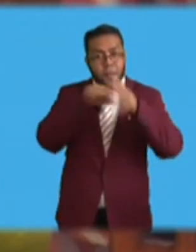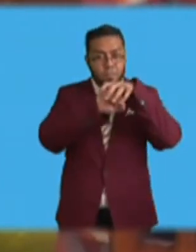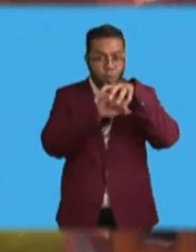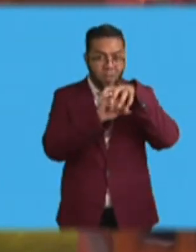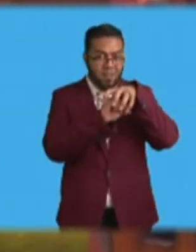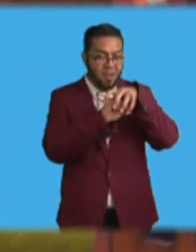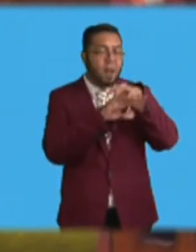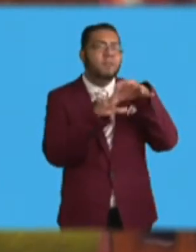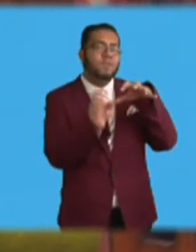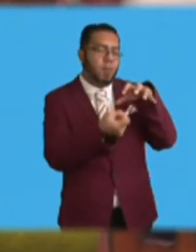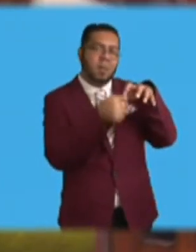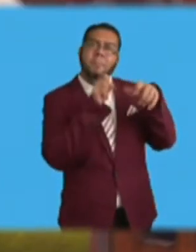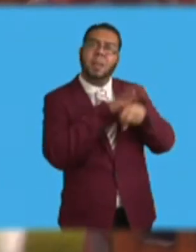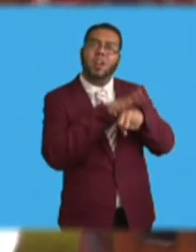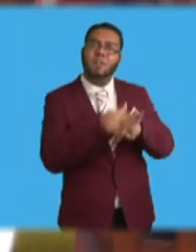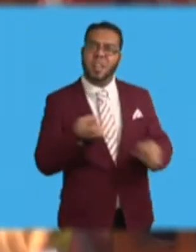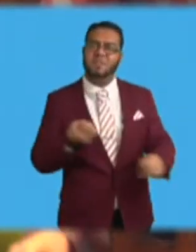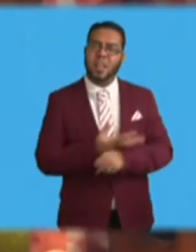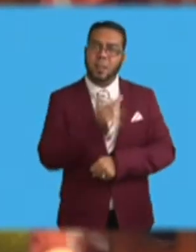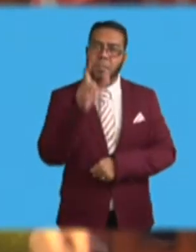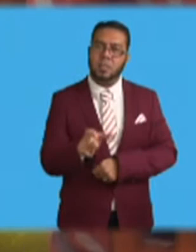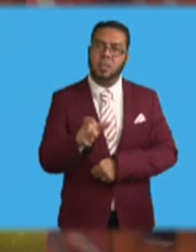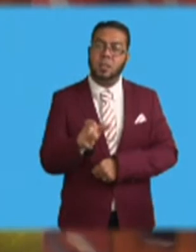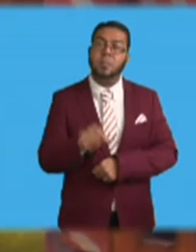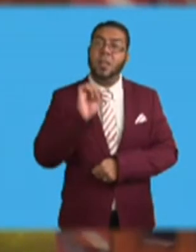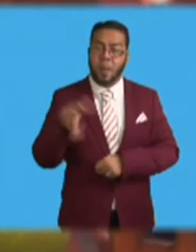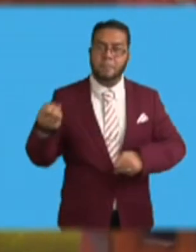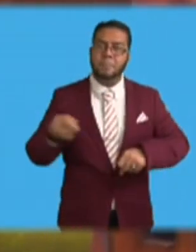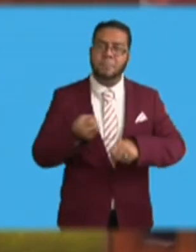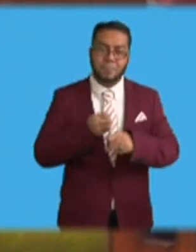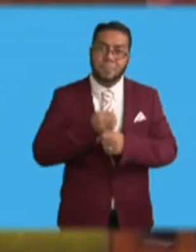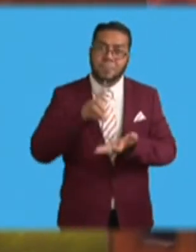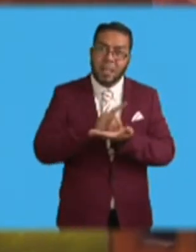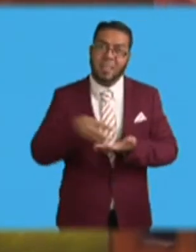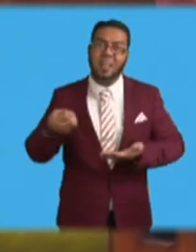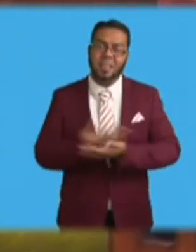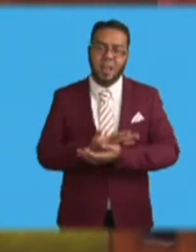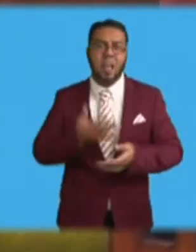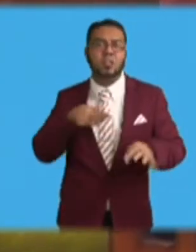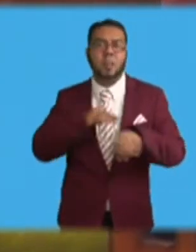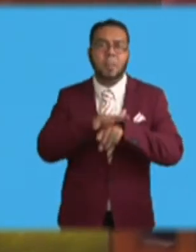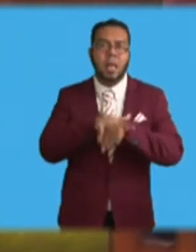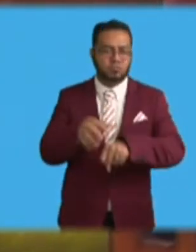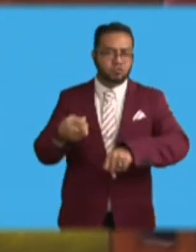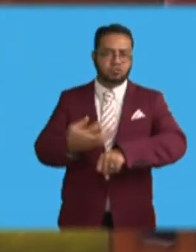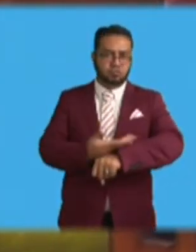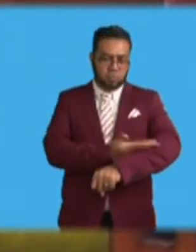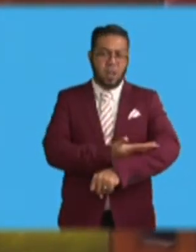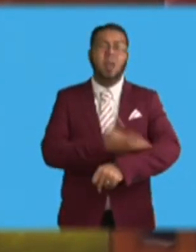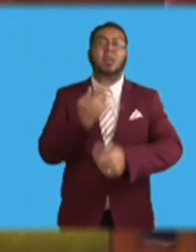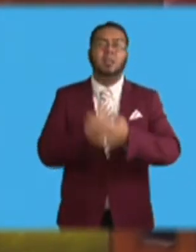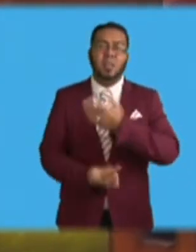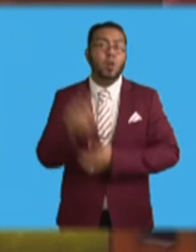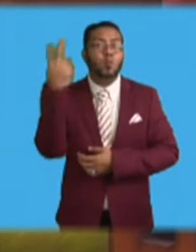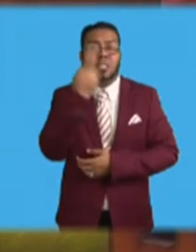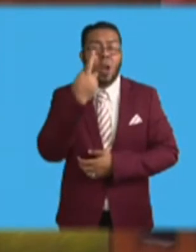from the blood of an infected person. The bacteria then enters the bloodstream with the infection itself. The risk of this happening, Madam